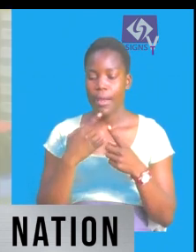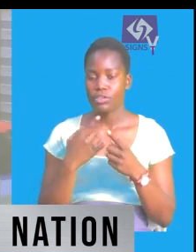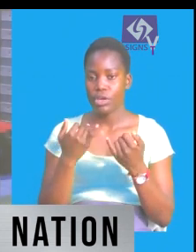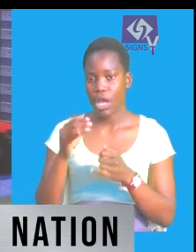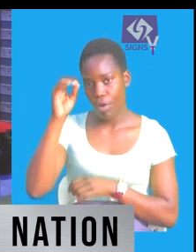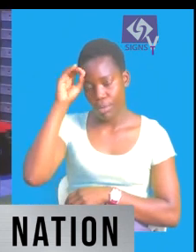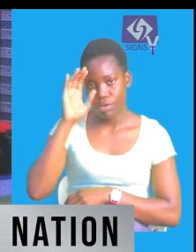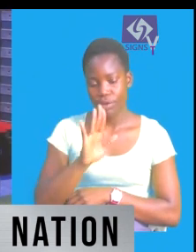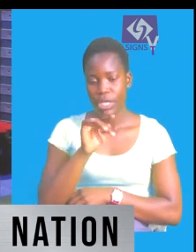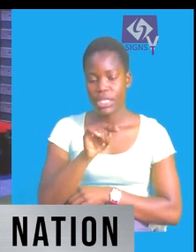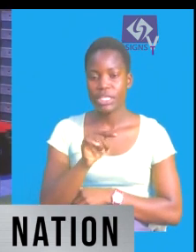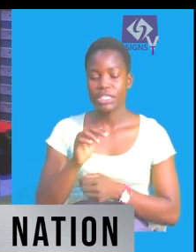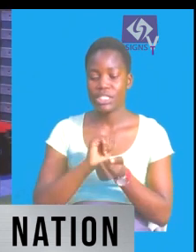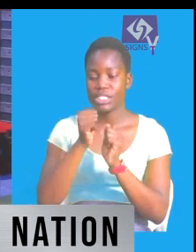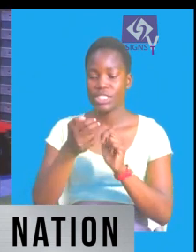opinion, this is just a rebrand?